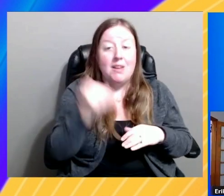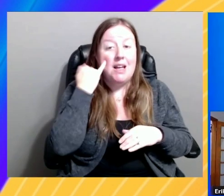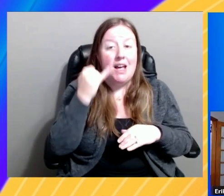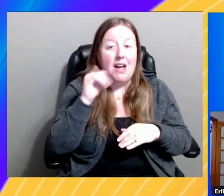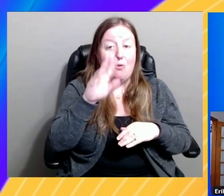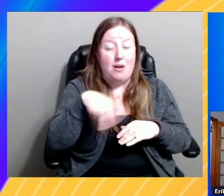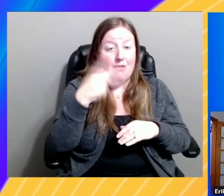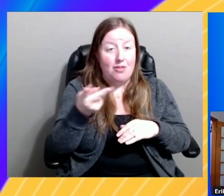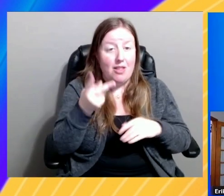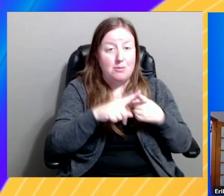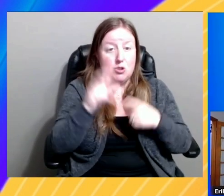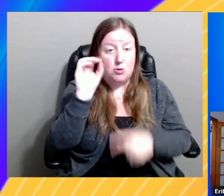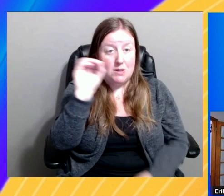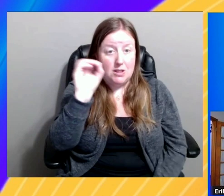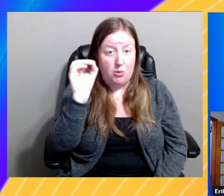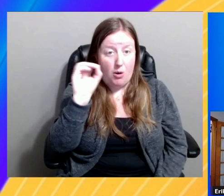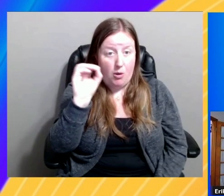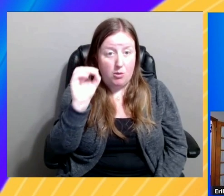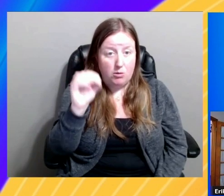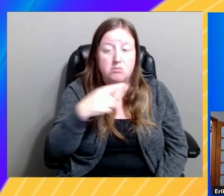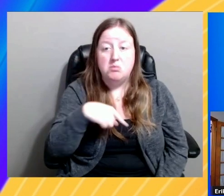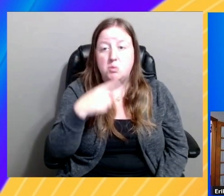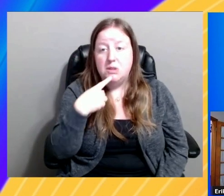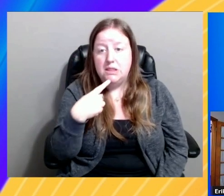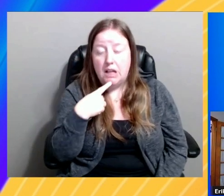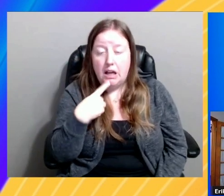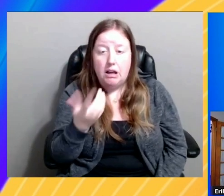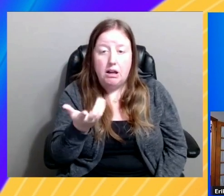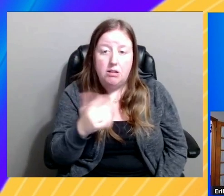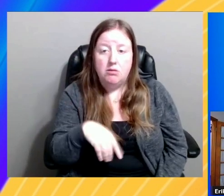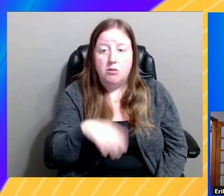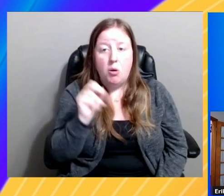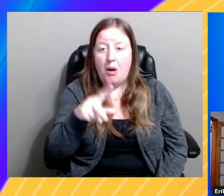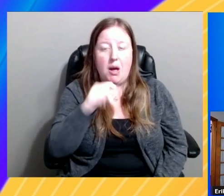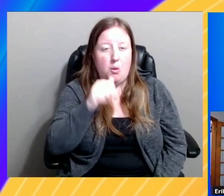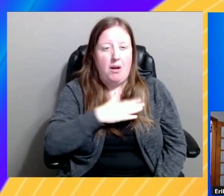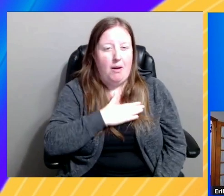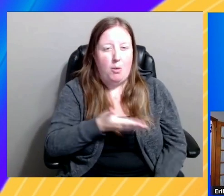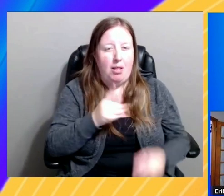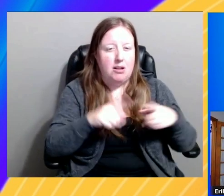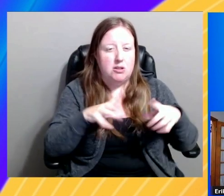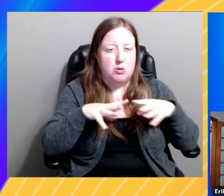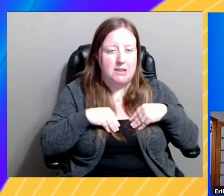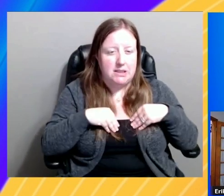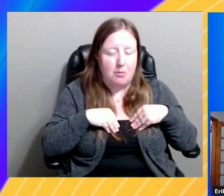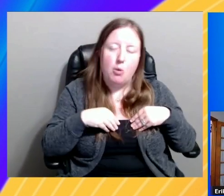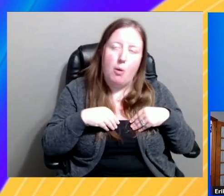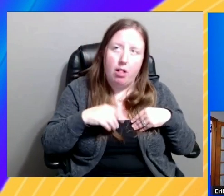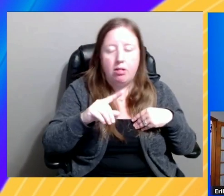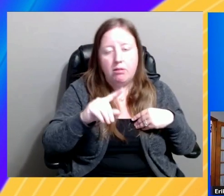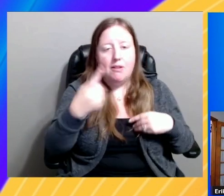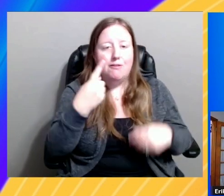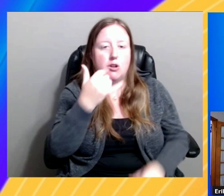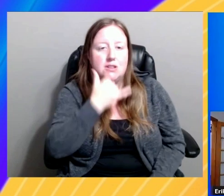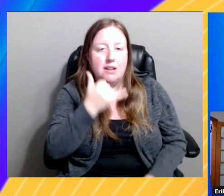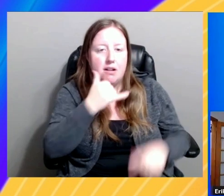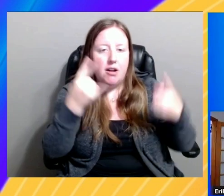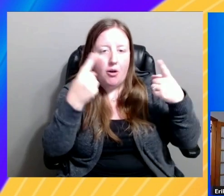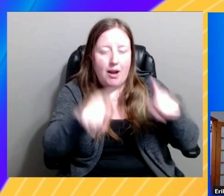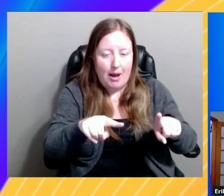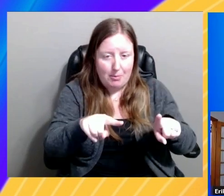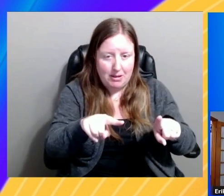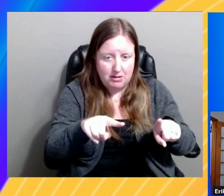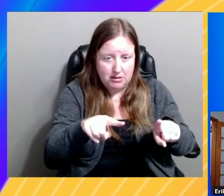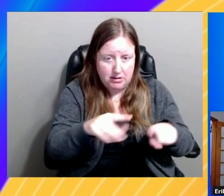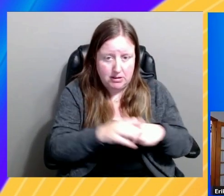0 instead, and we say we're not willing to accept, well, as soon as the first error occurs, what would then happen